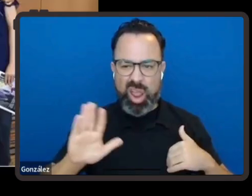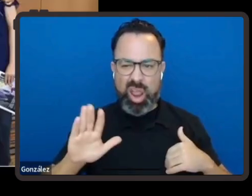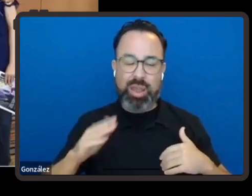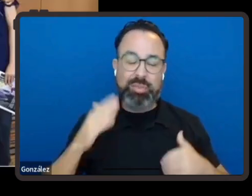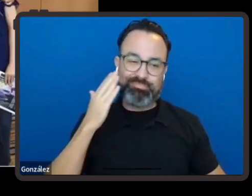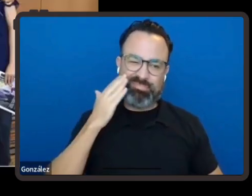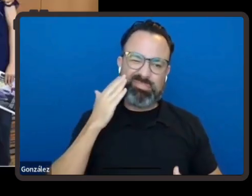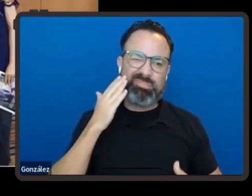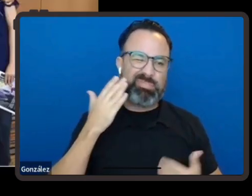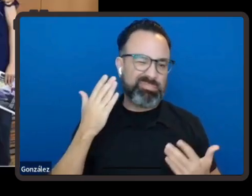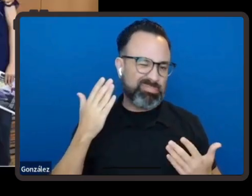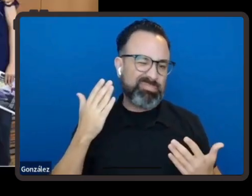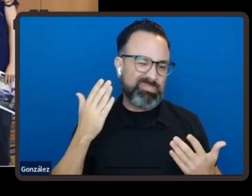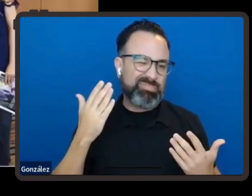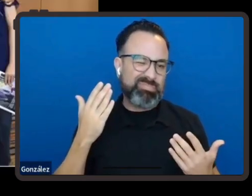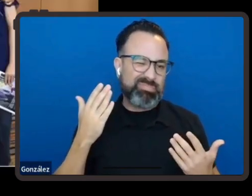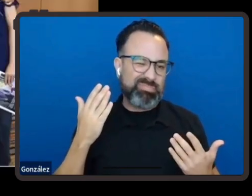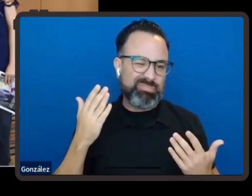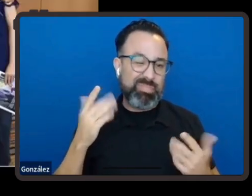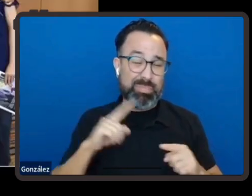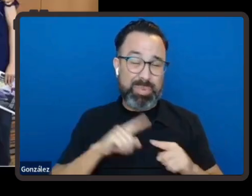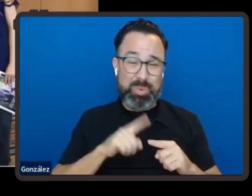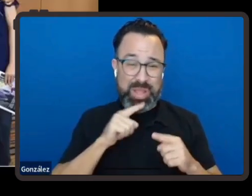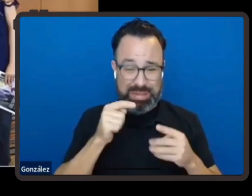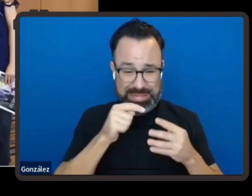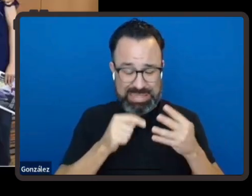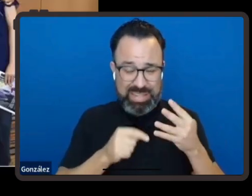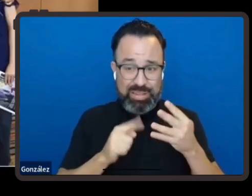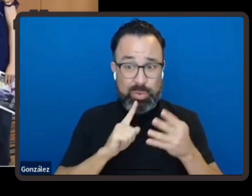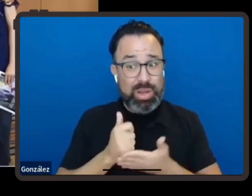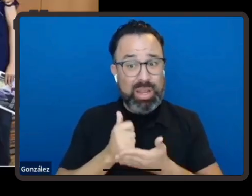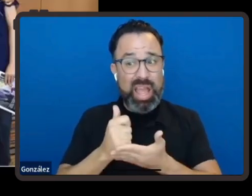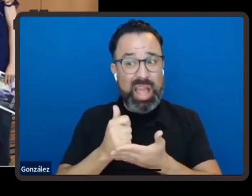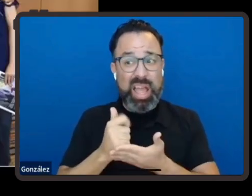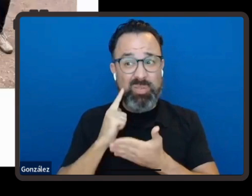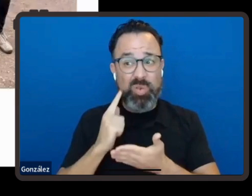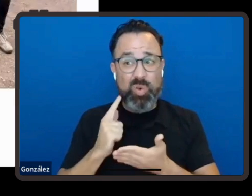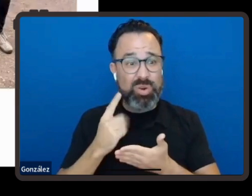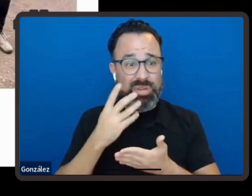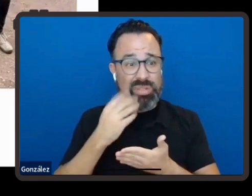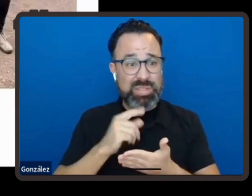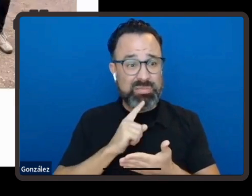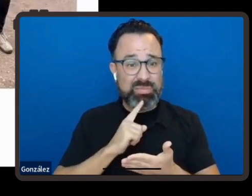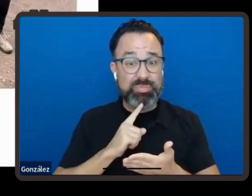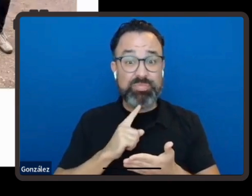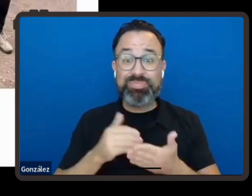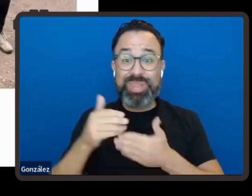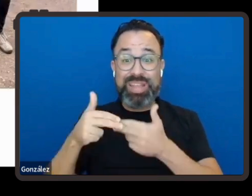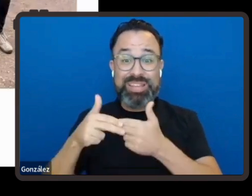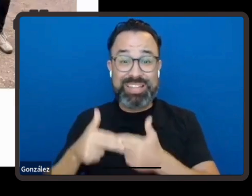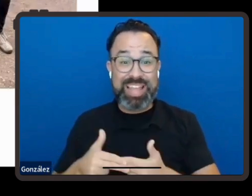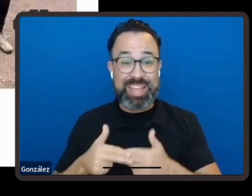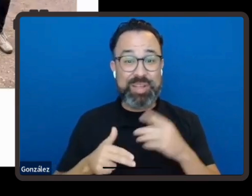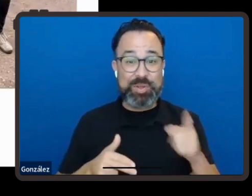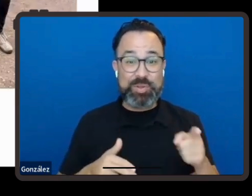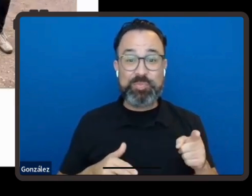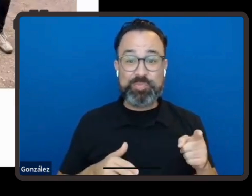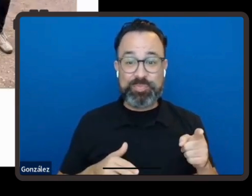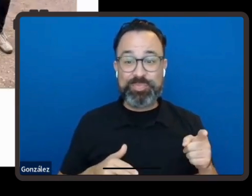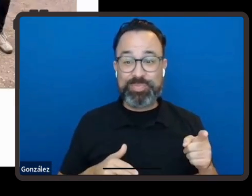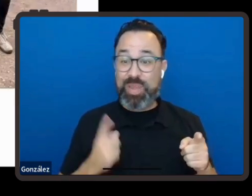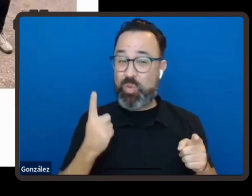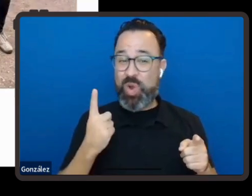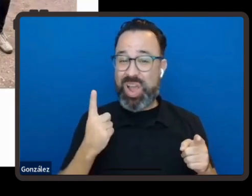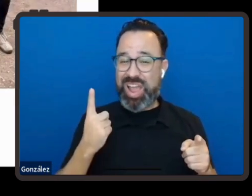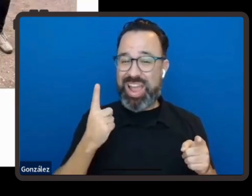help. Okay, they are helpful for sleep. And our next slide. I have got a young lady